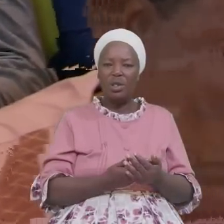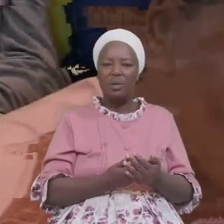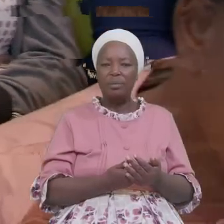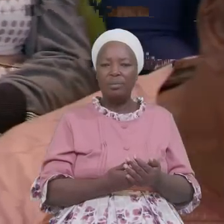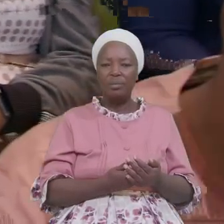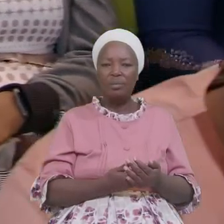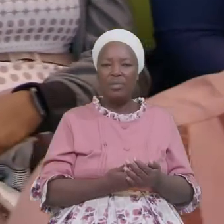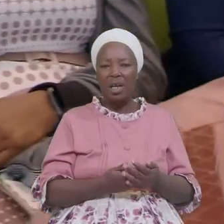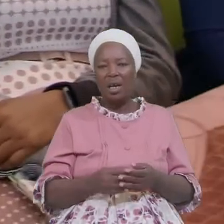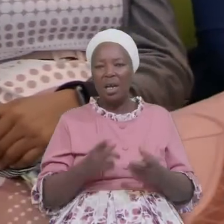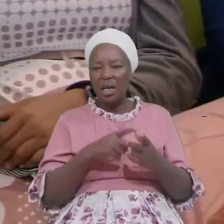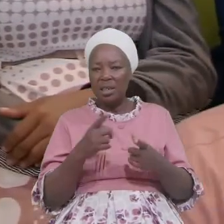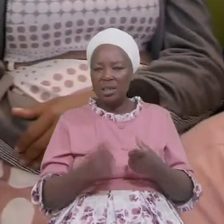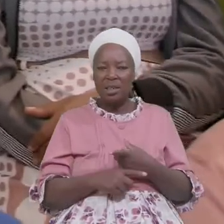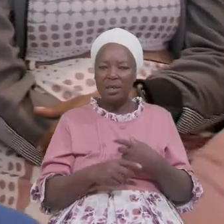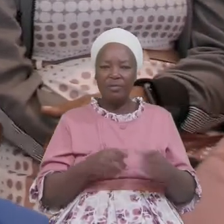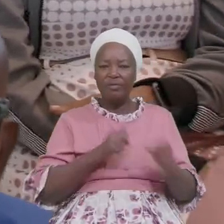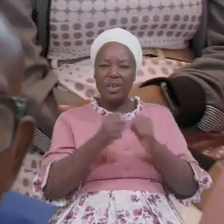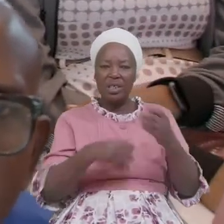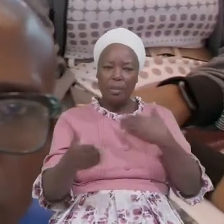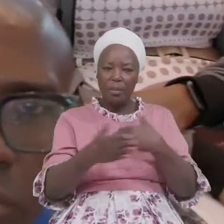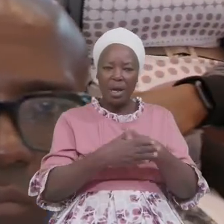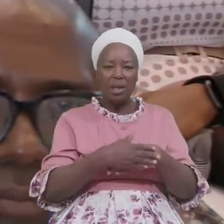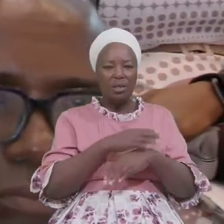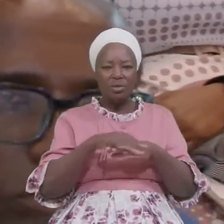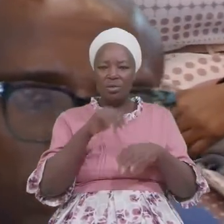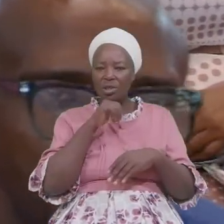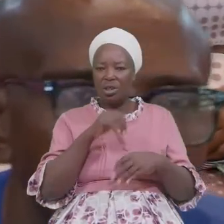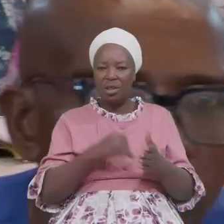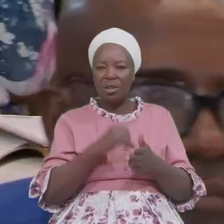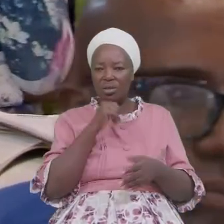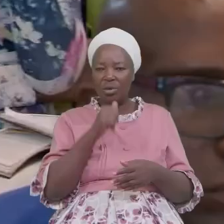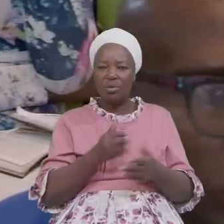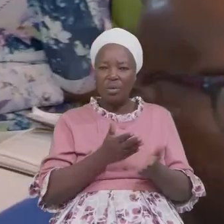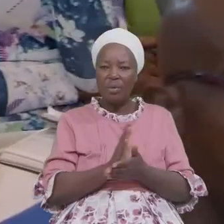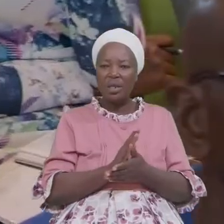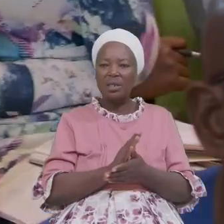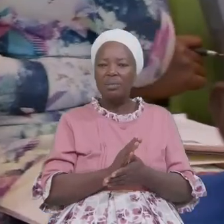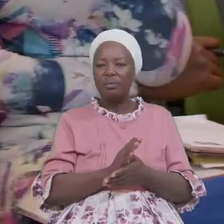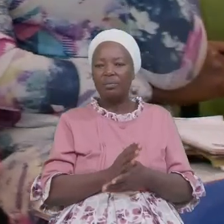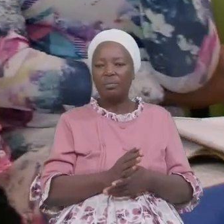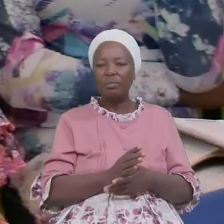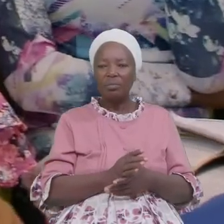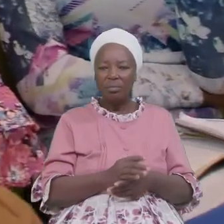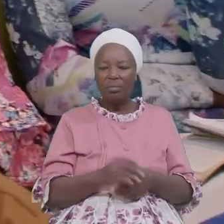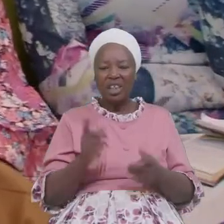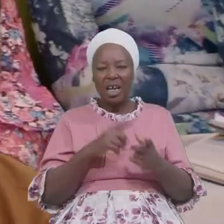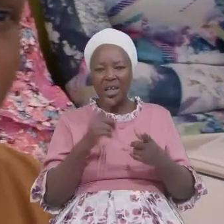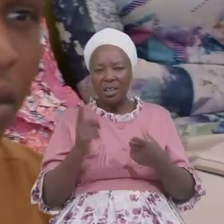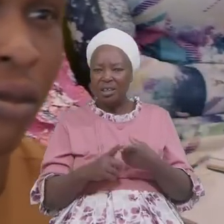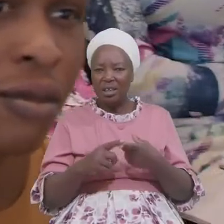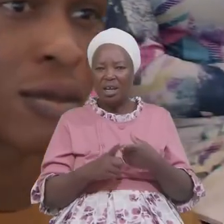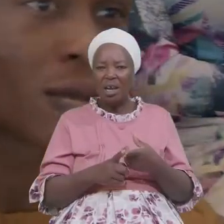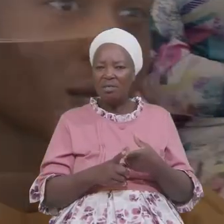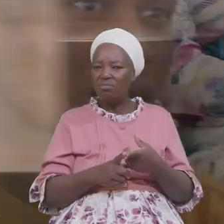does not pay. Retaliation does not pay. Throwing back the stone they throw